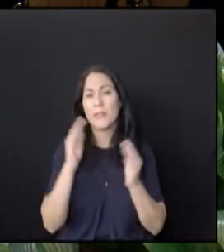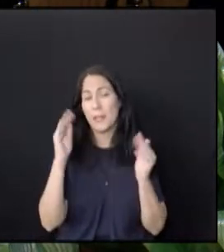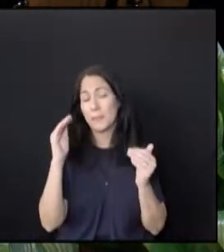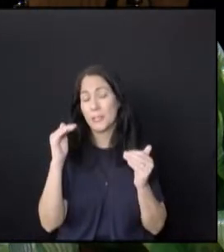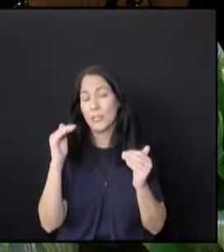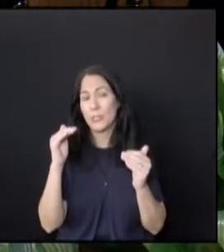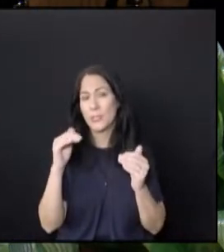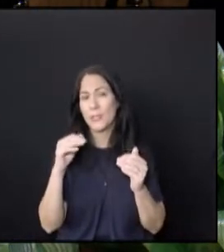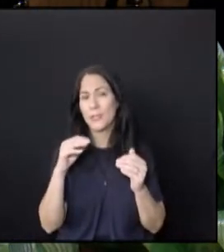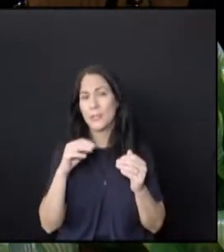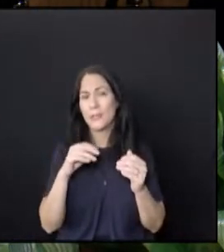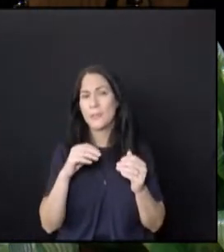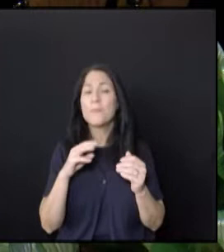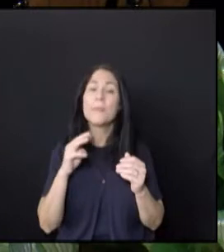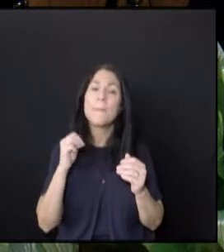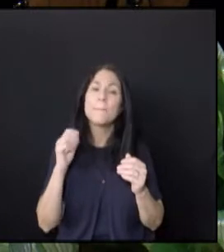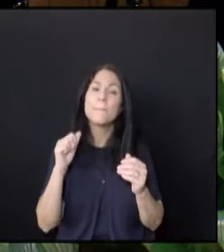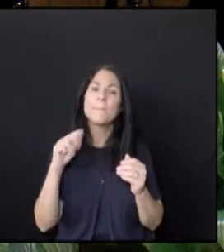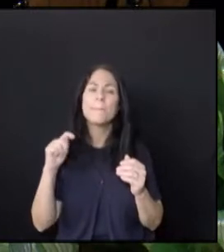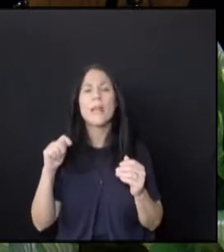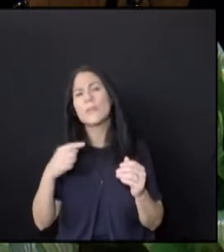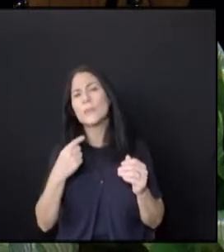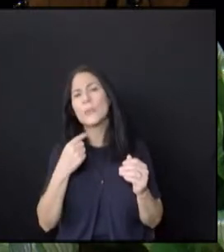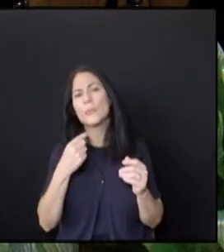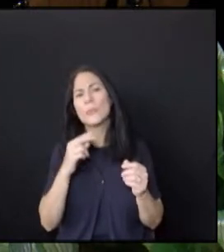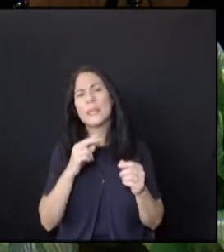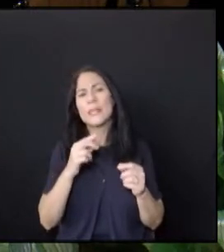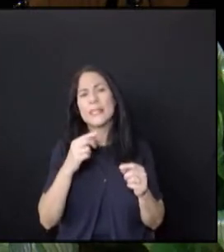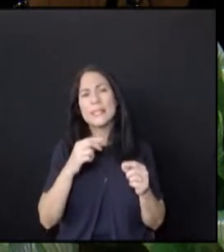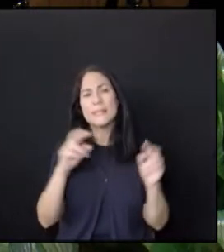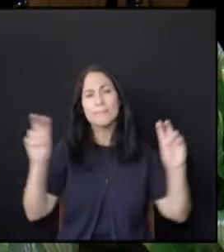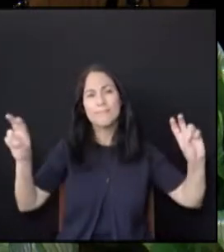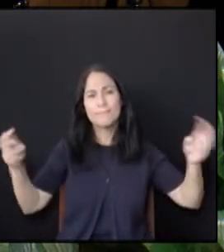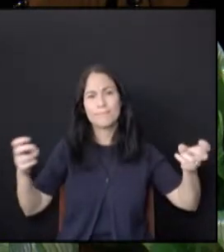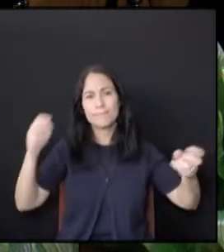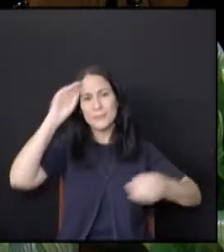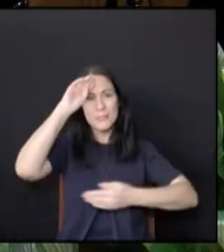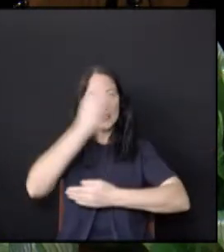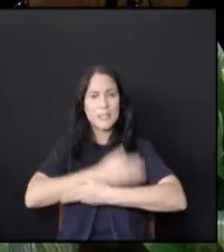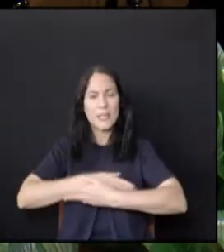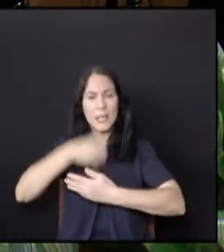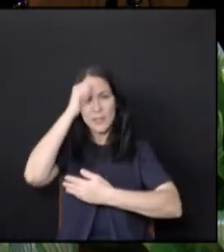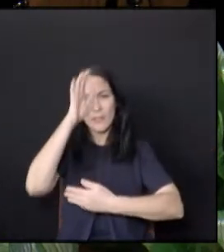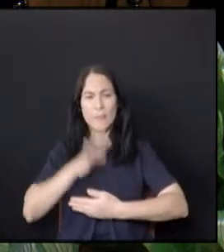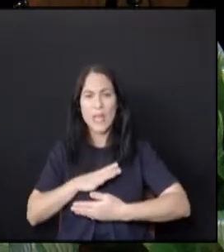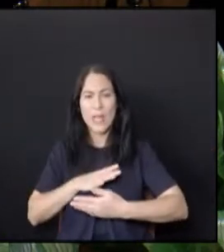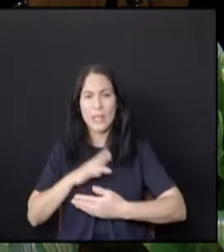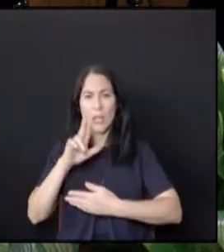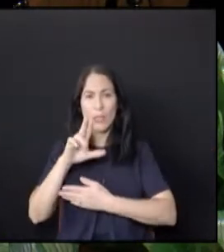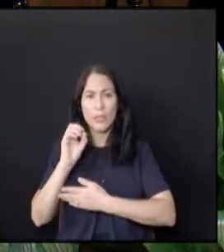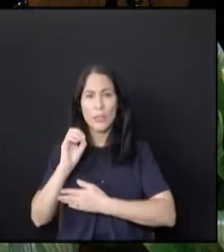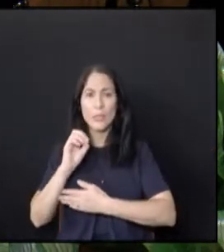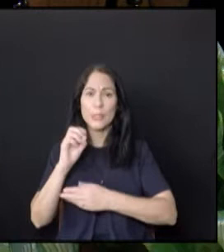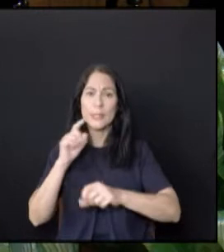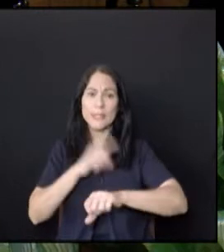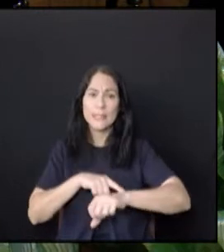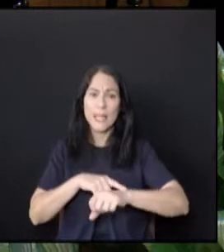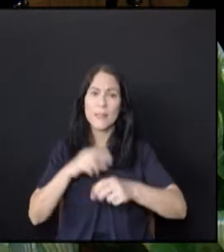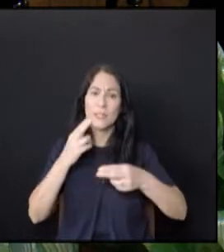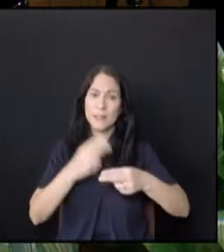example, Matthew uses this title, Son of Man, more than any other attributed to Jesus, 30 times in his